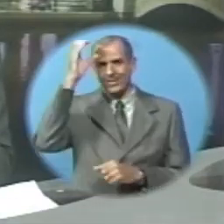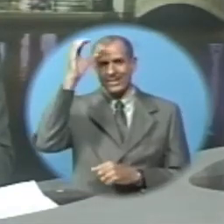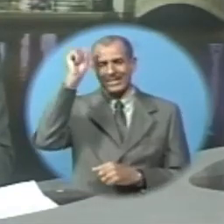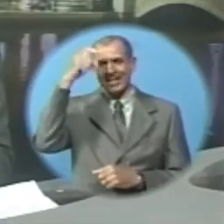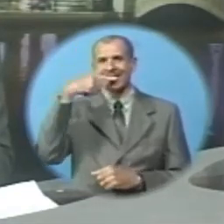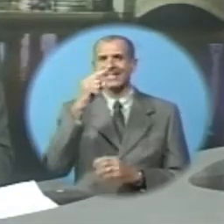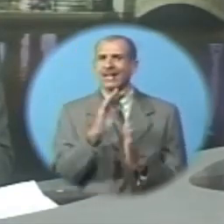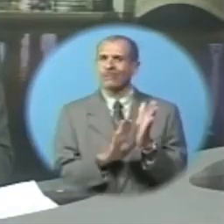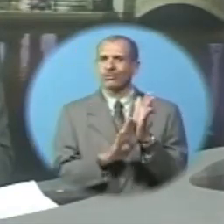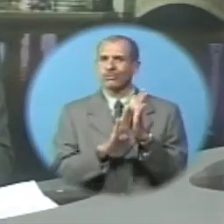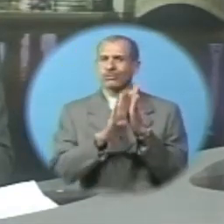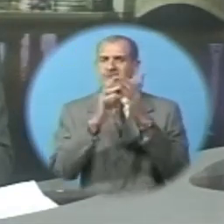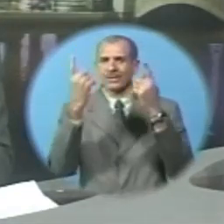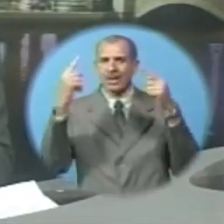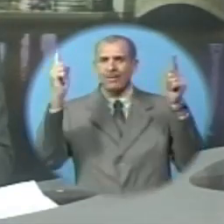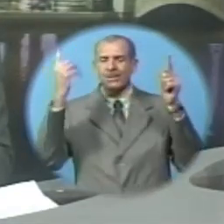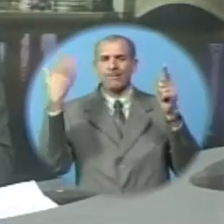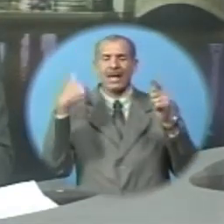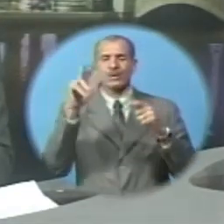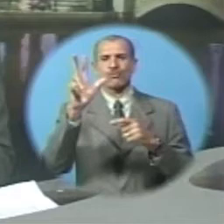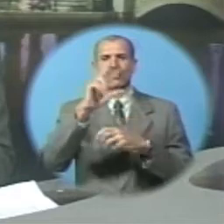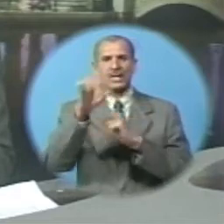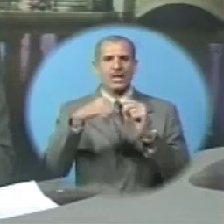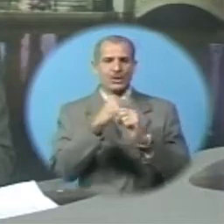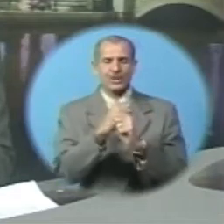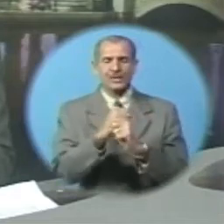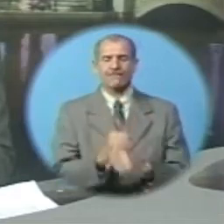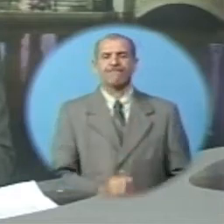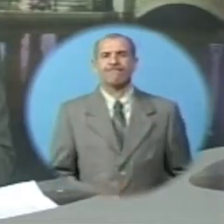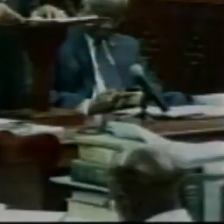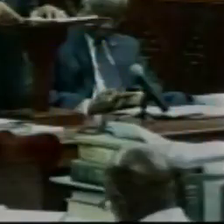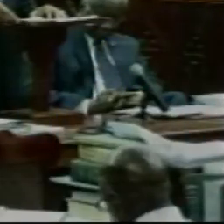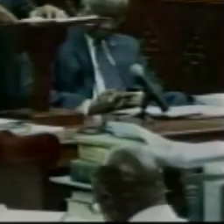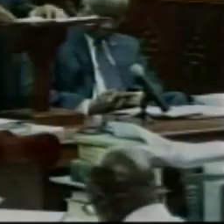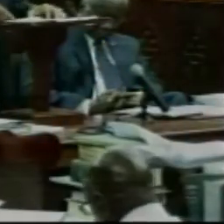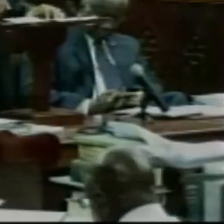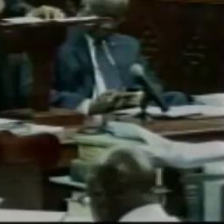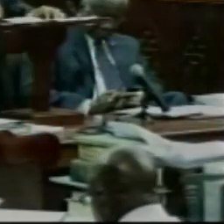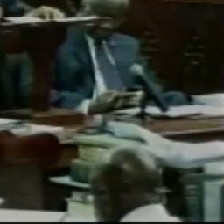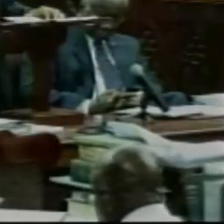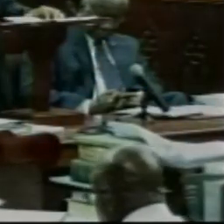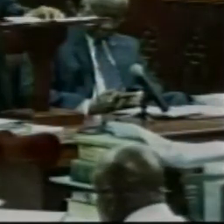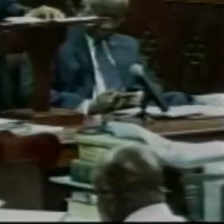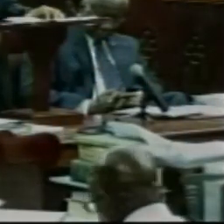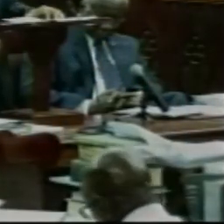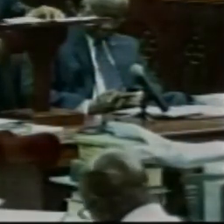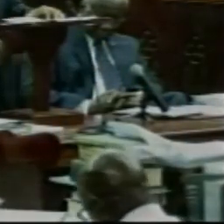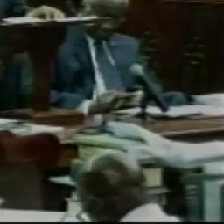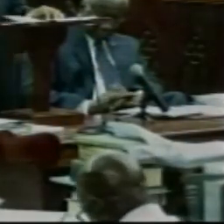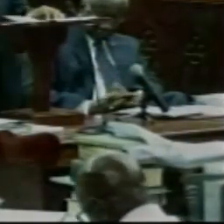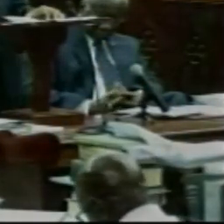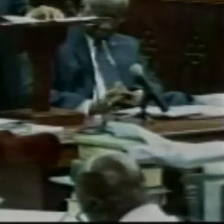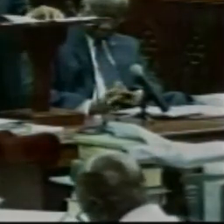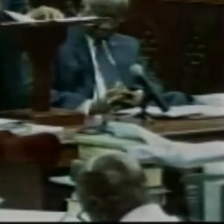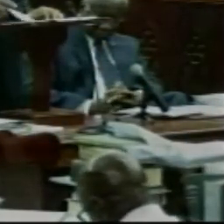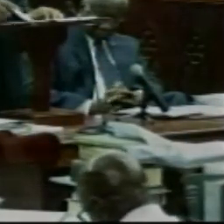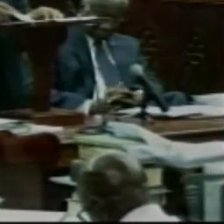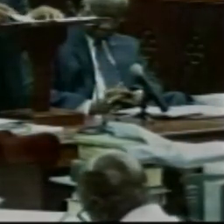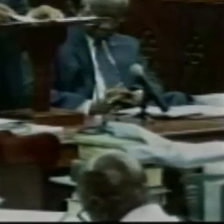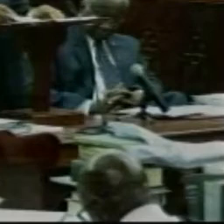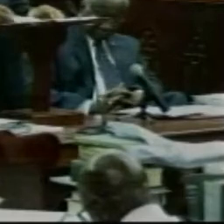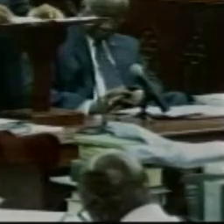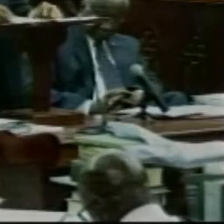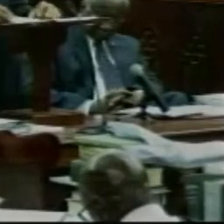growth was still achieved over the past 3 years. The Barbados economy continued a slow